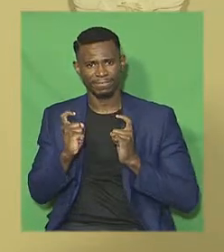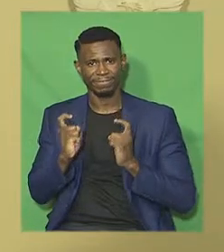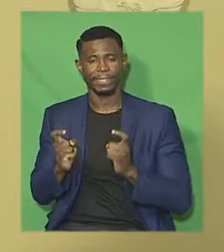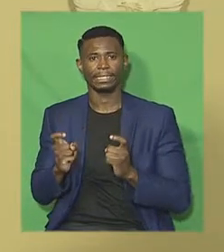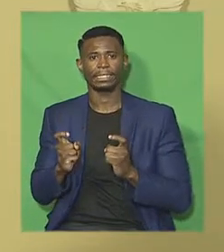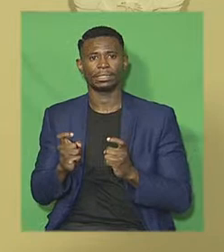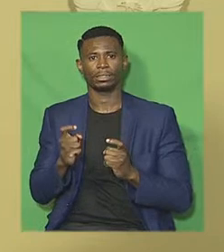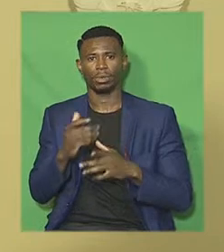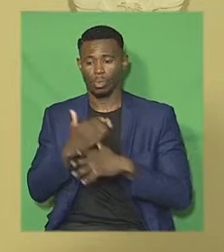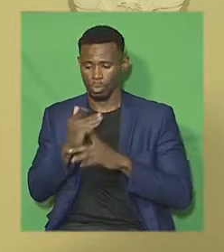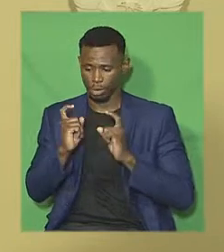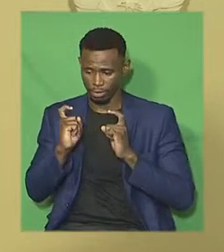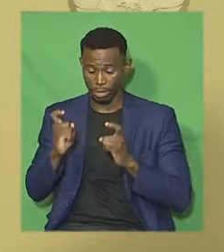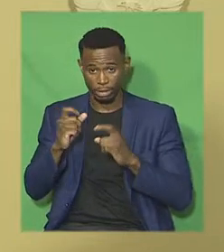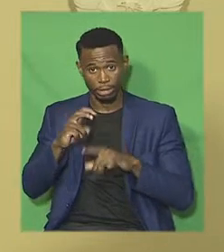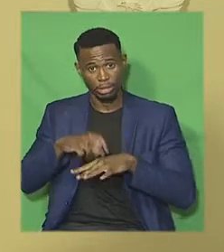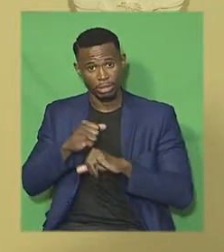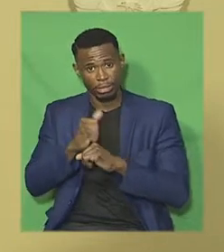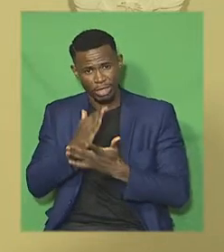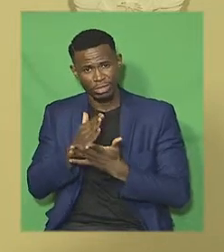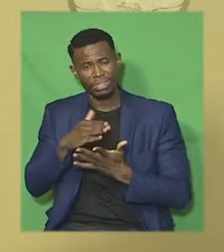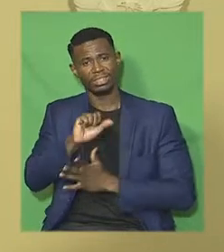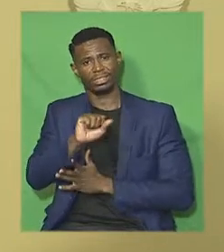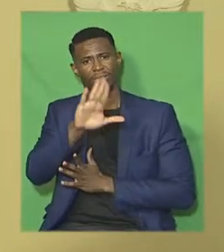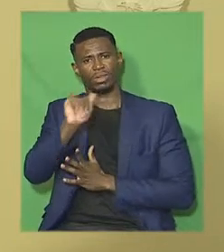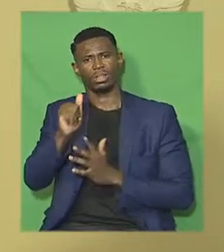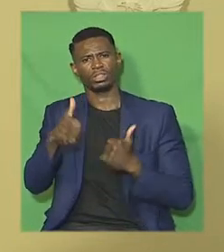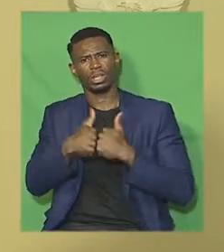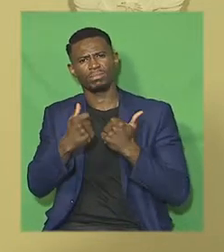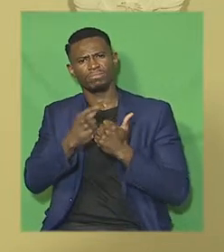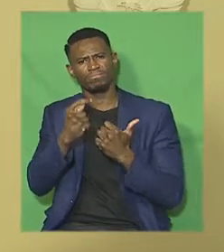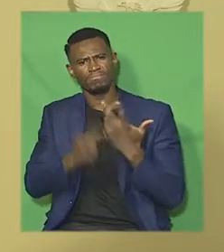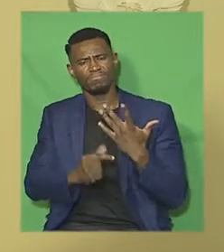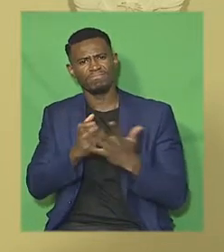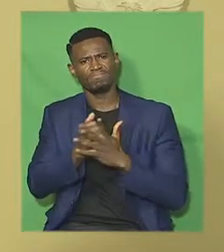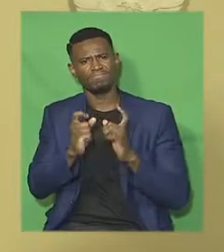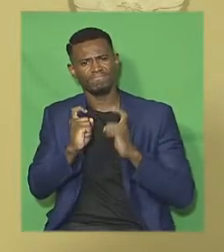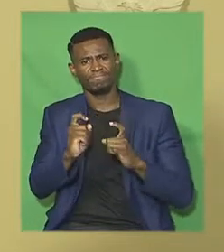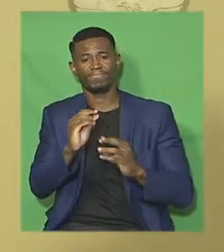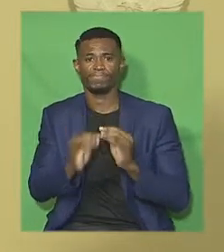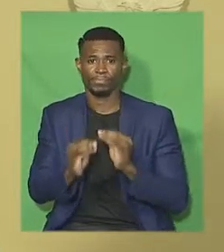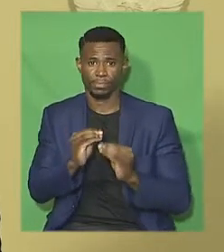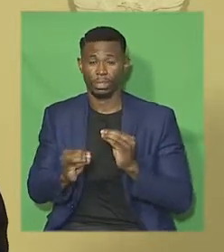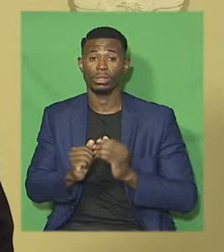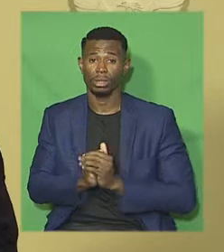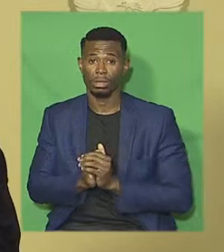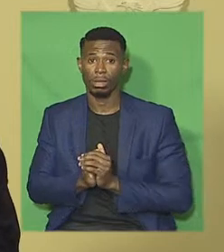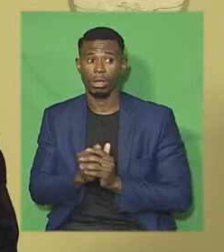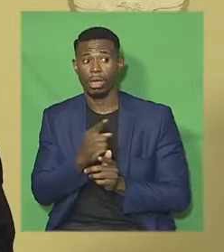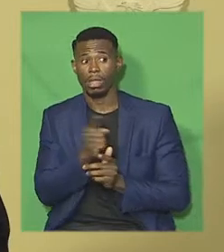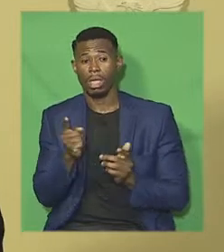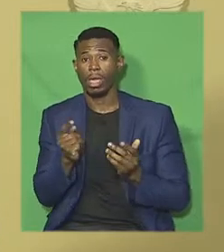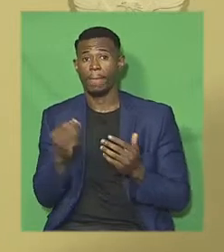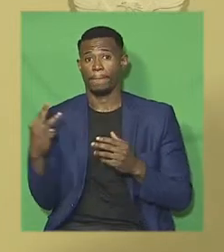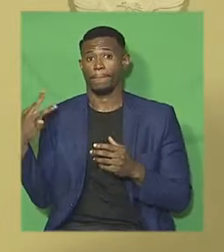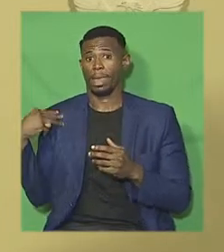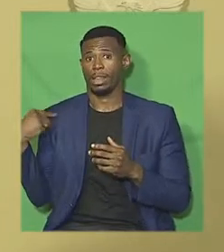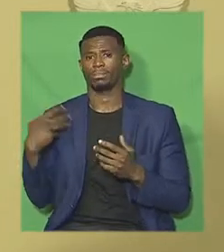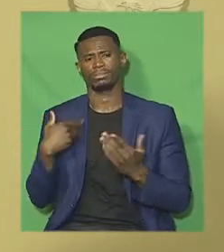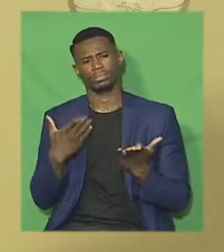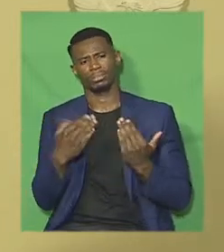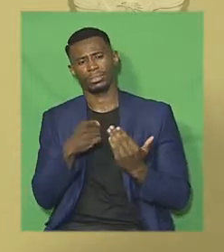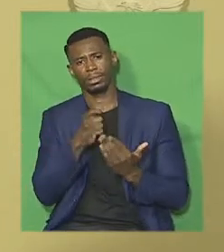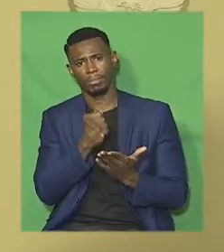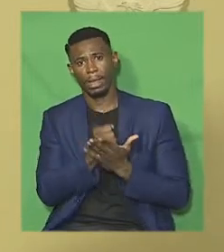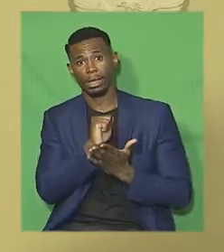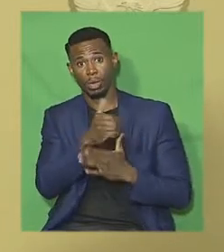the challenges that our country faces. I expect them to fulfill their